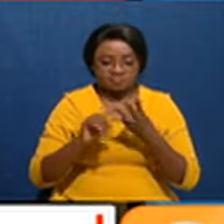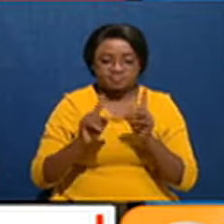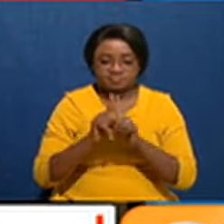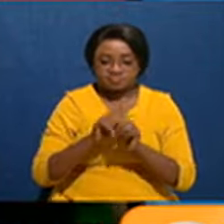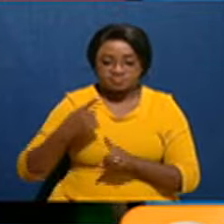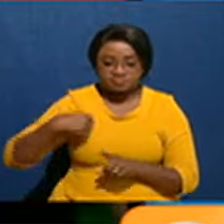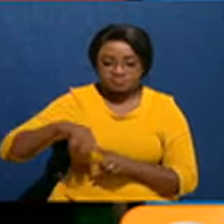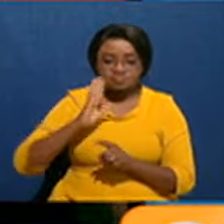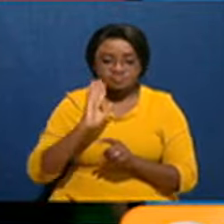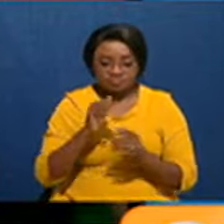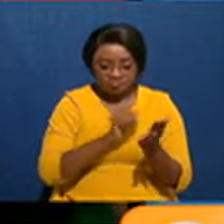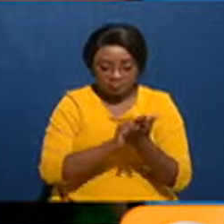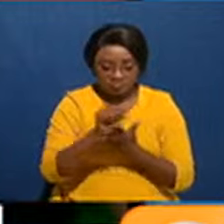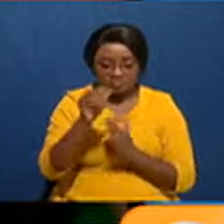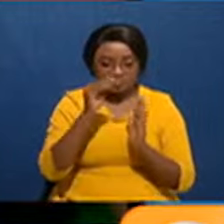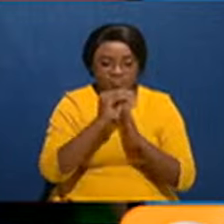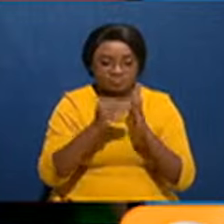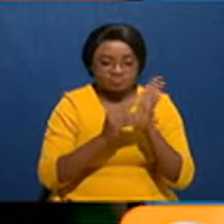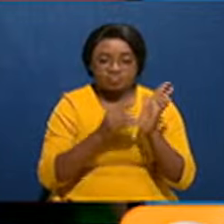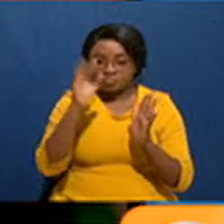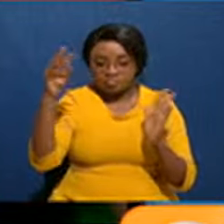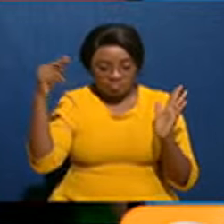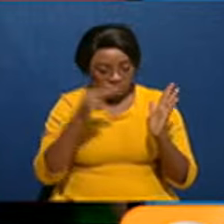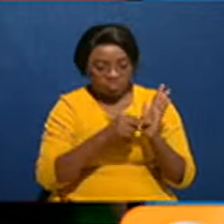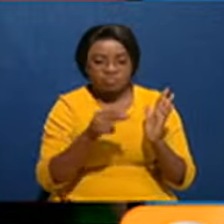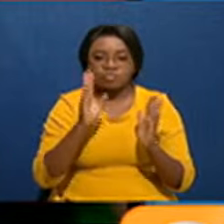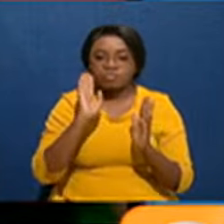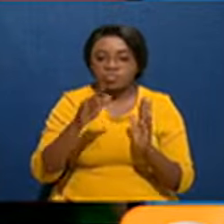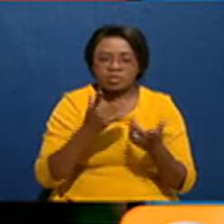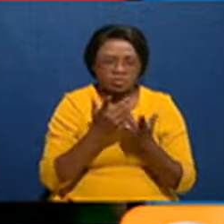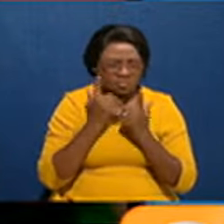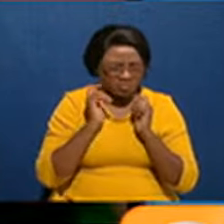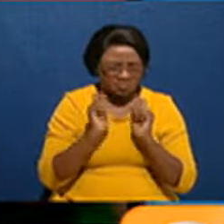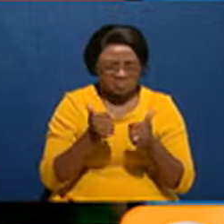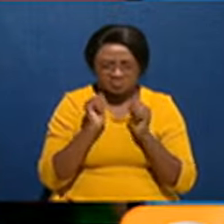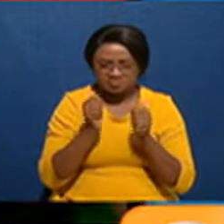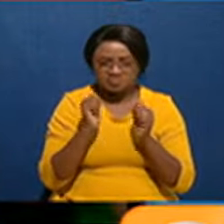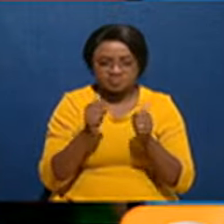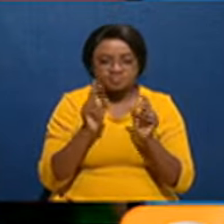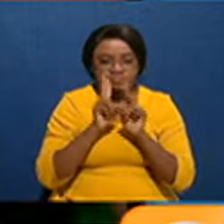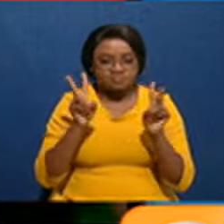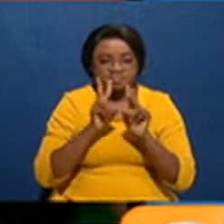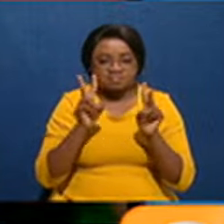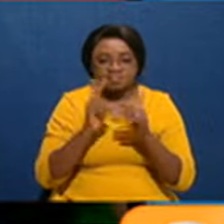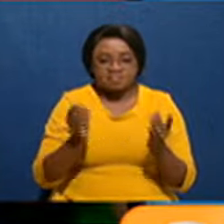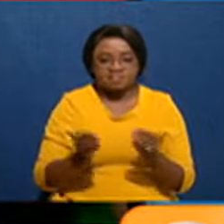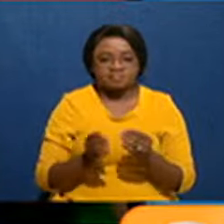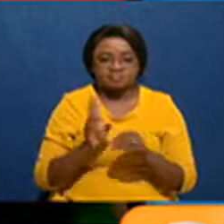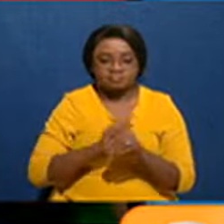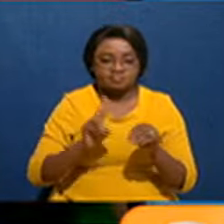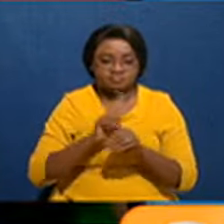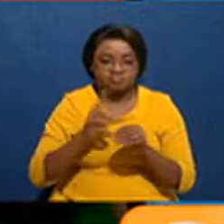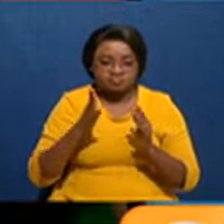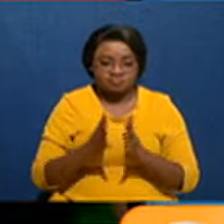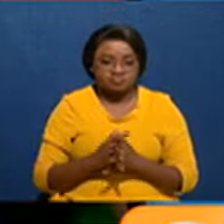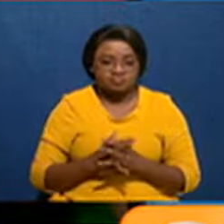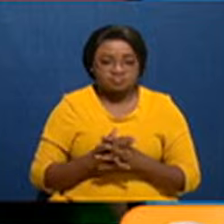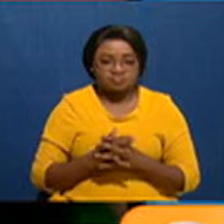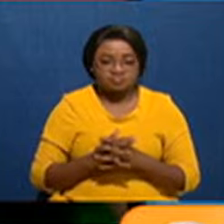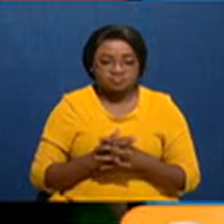going to be gazetted. It's going to be very useful in addressing some of these challenges we have. But more